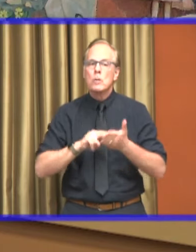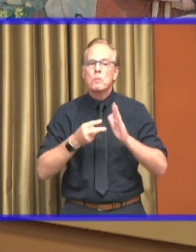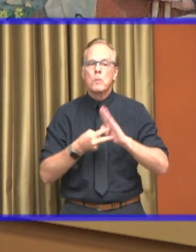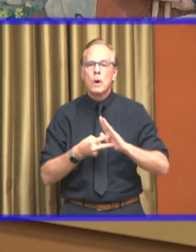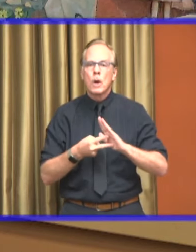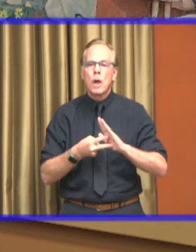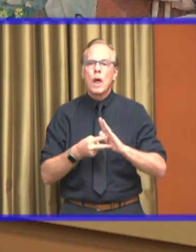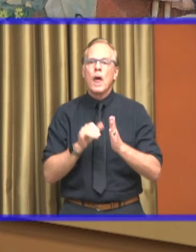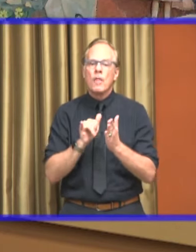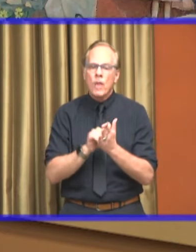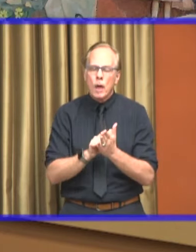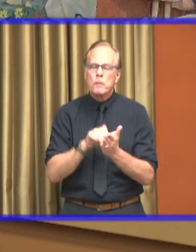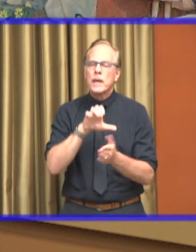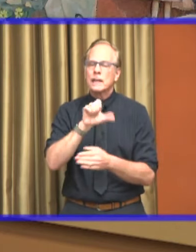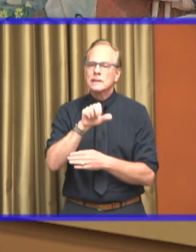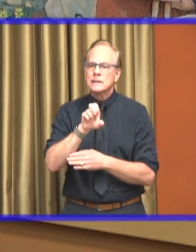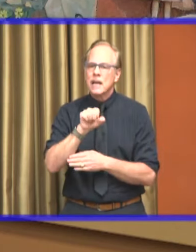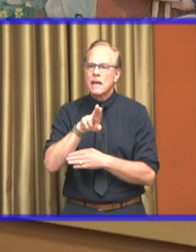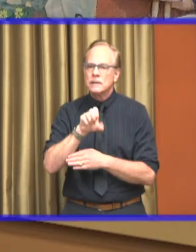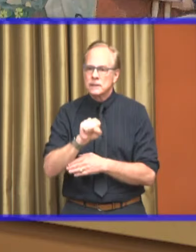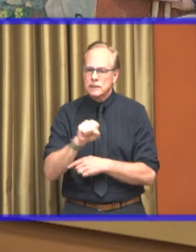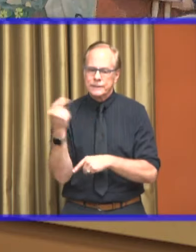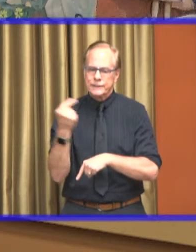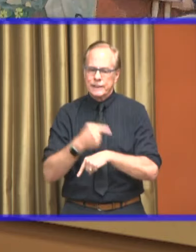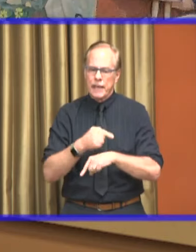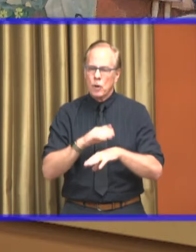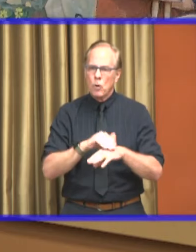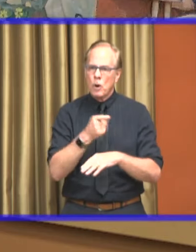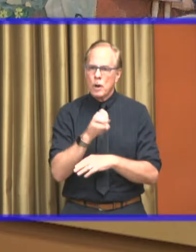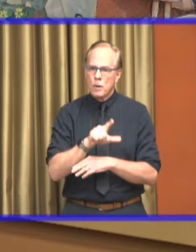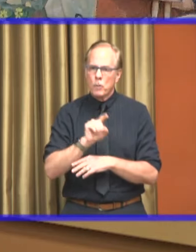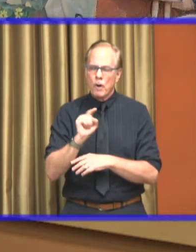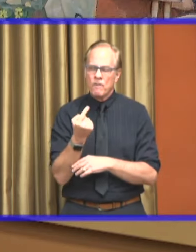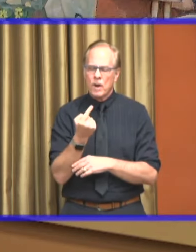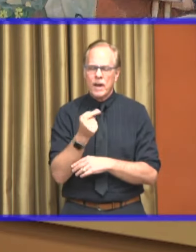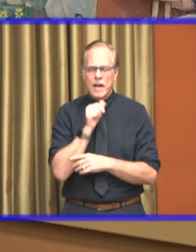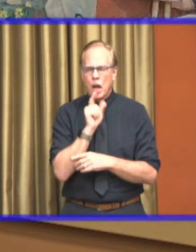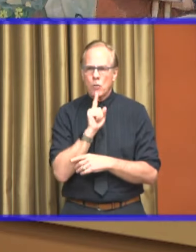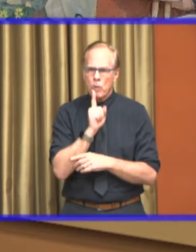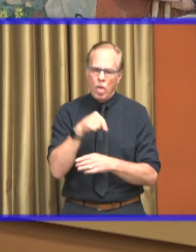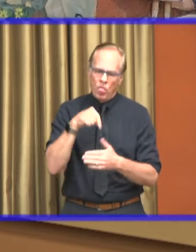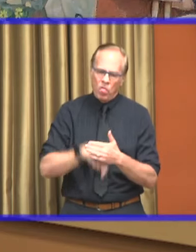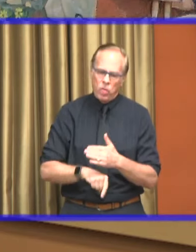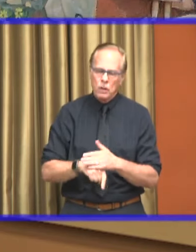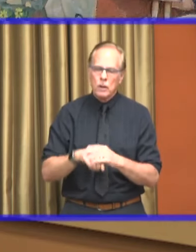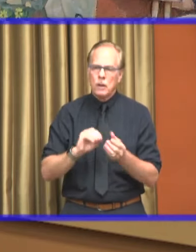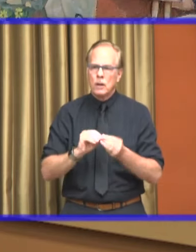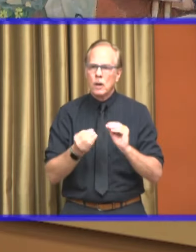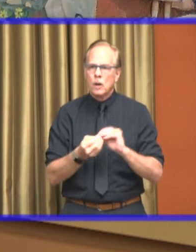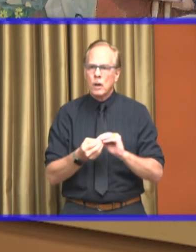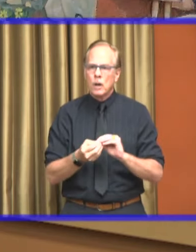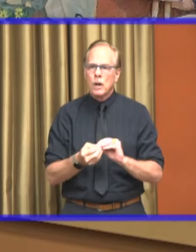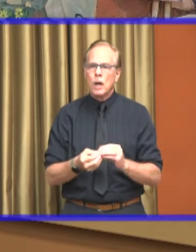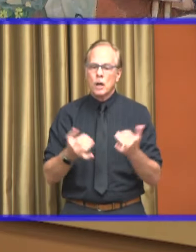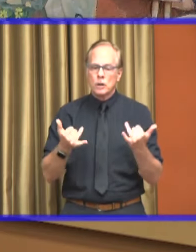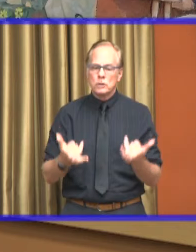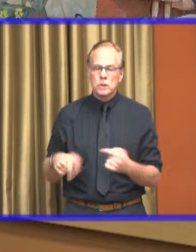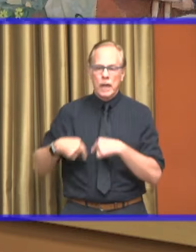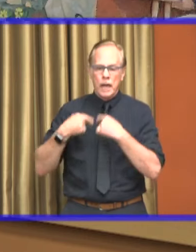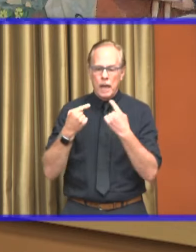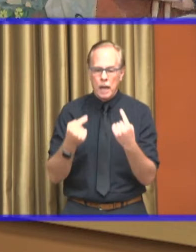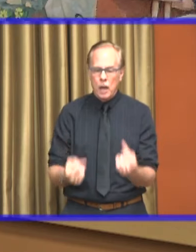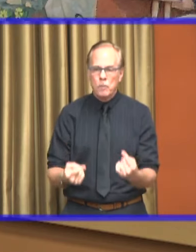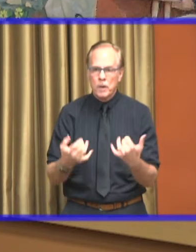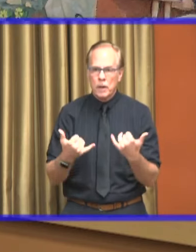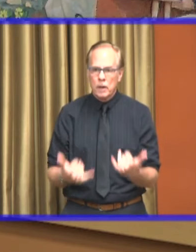naming a census day. To not get too deep in the numbers, our U.S. national response date to date as of